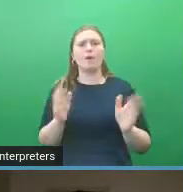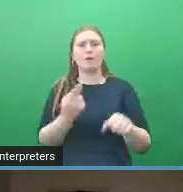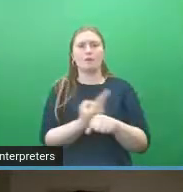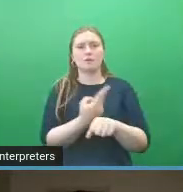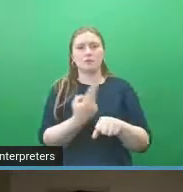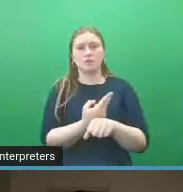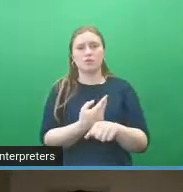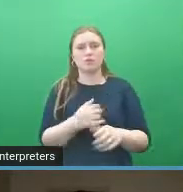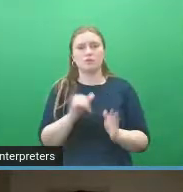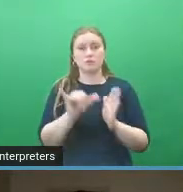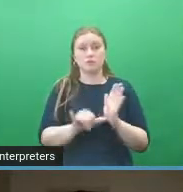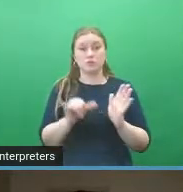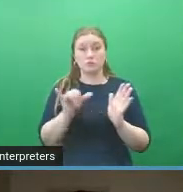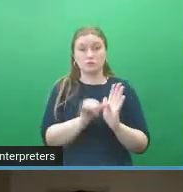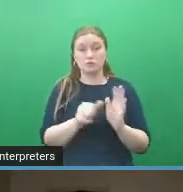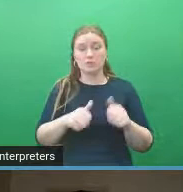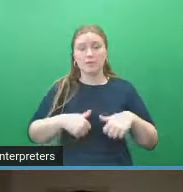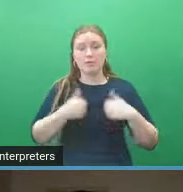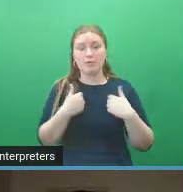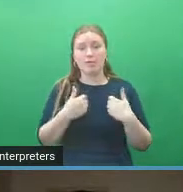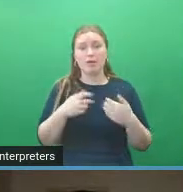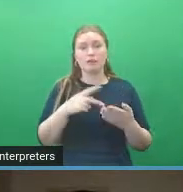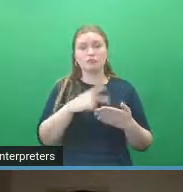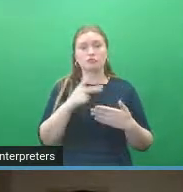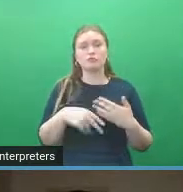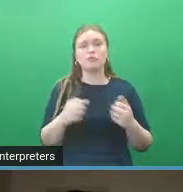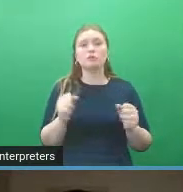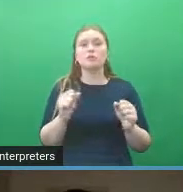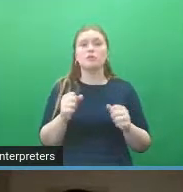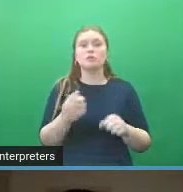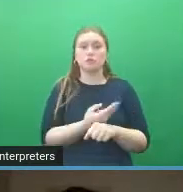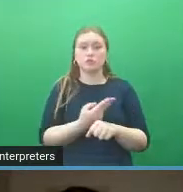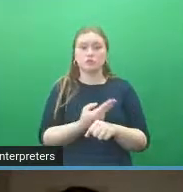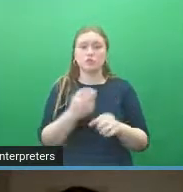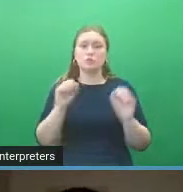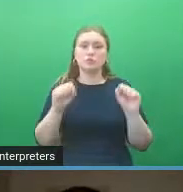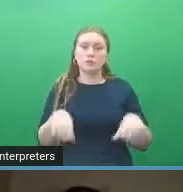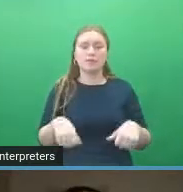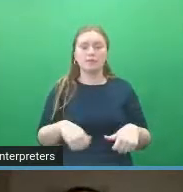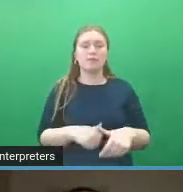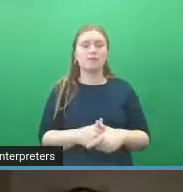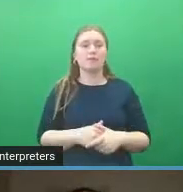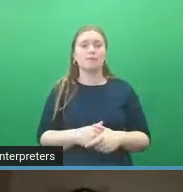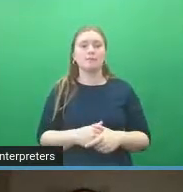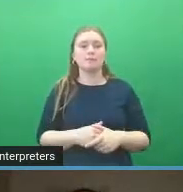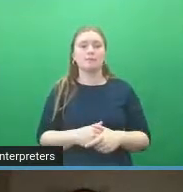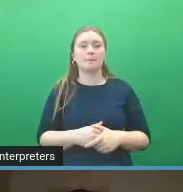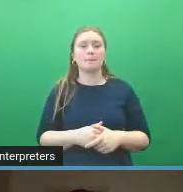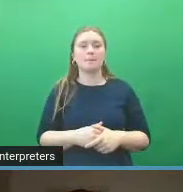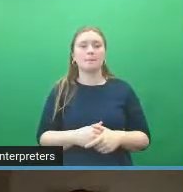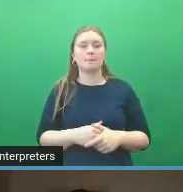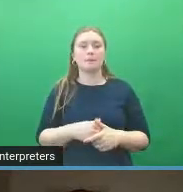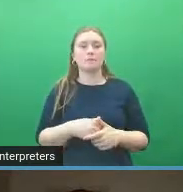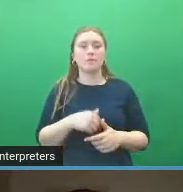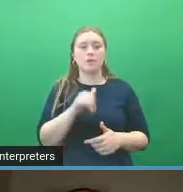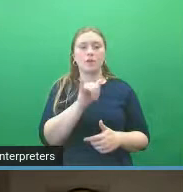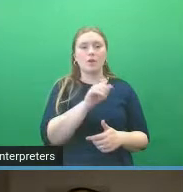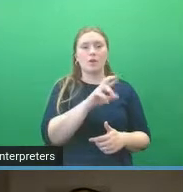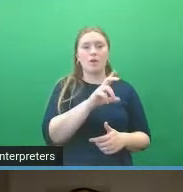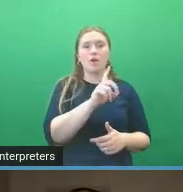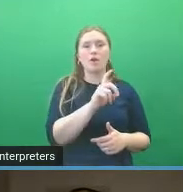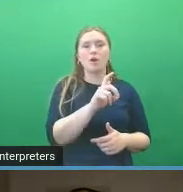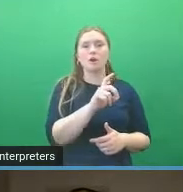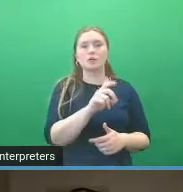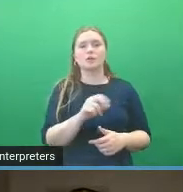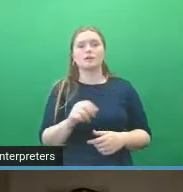live program is in progress that can be monitored and communicated to the broadcasters and then me eventually. The primary difference between StreamYard and Zoom, with the